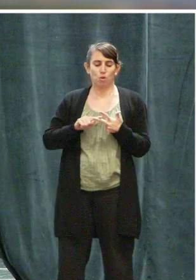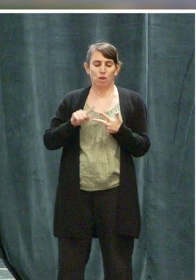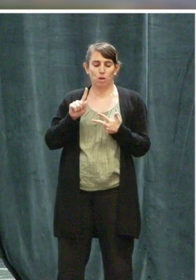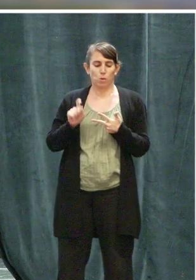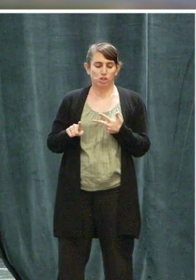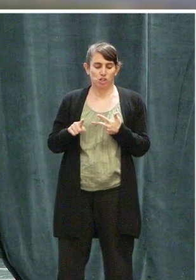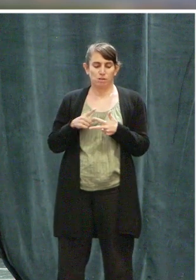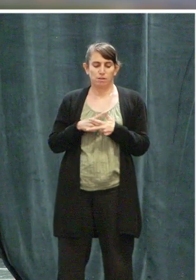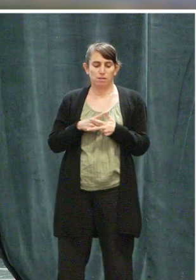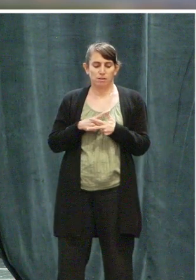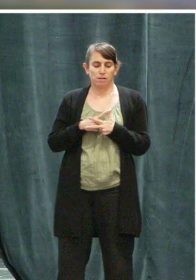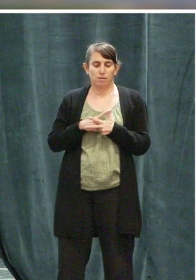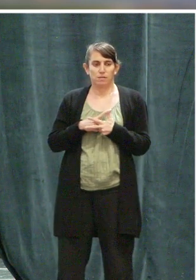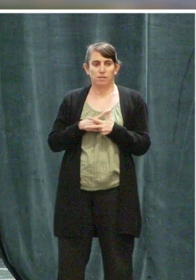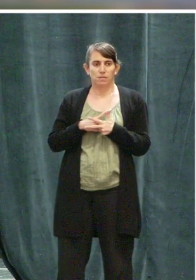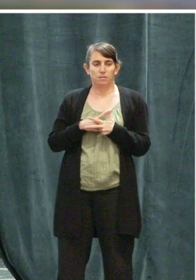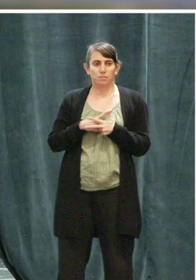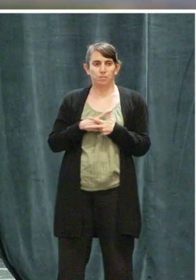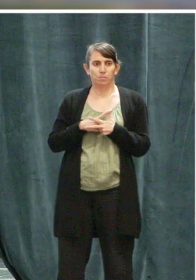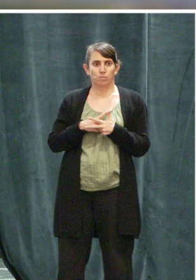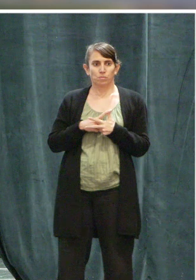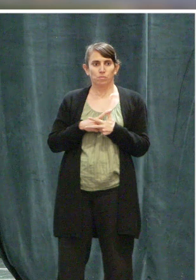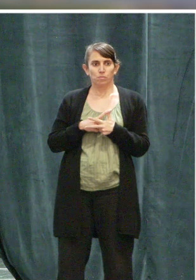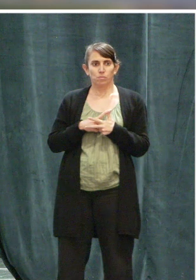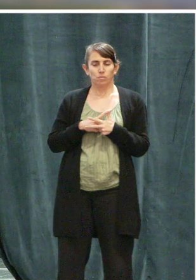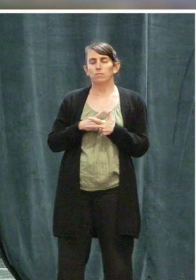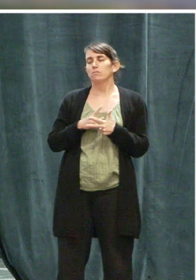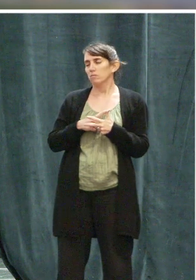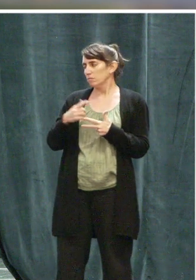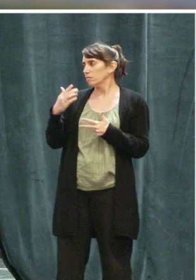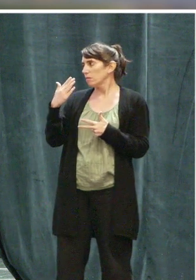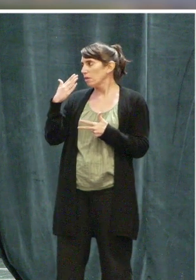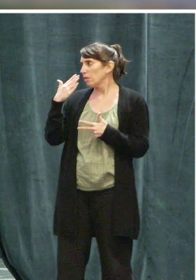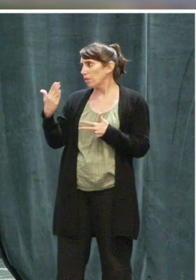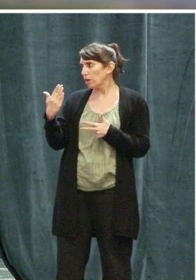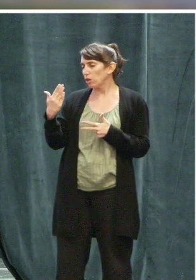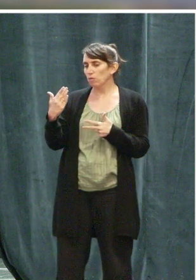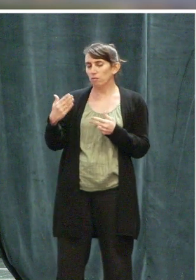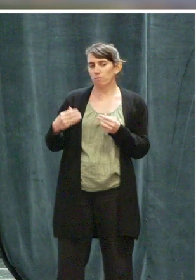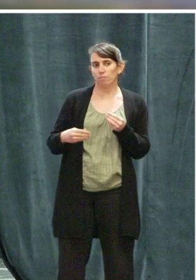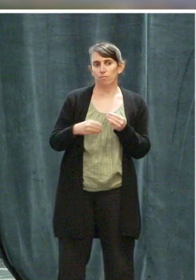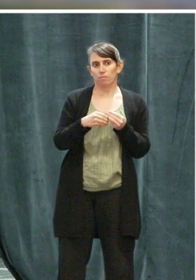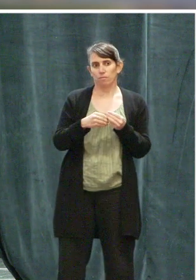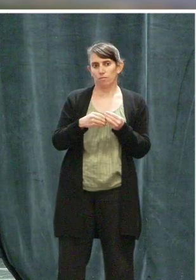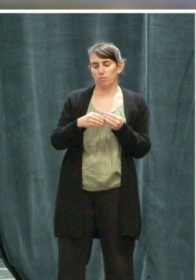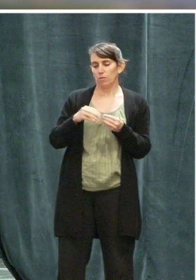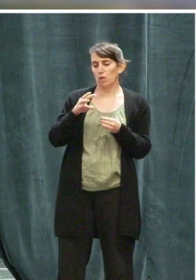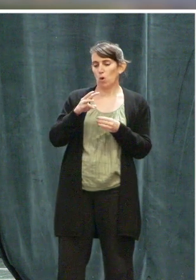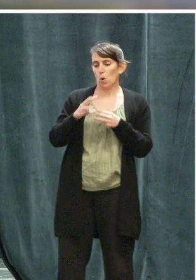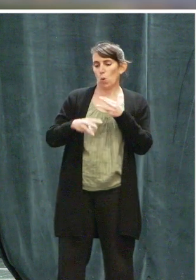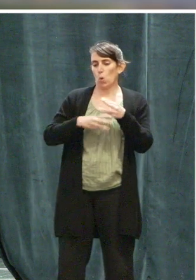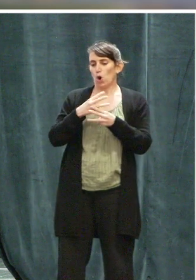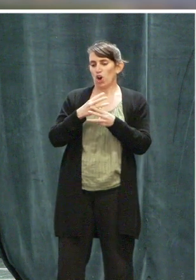is, along those lines, thank you for putting in the World's Fair